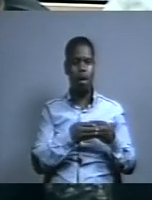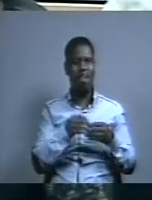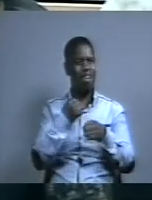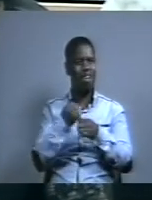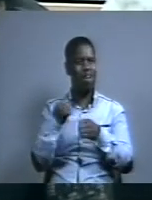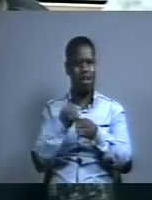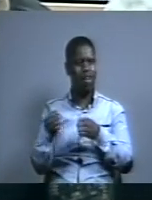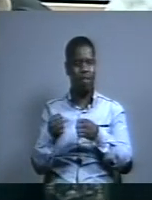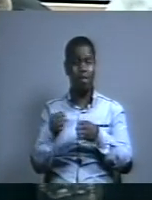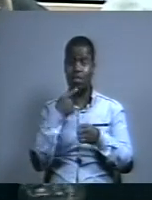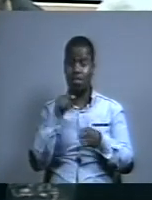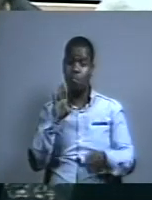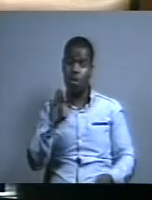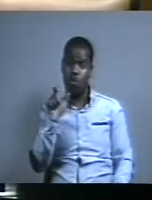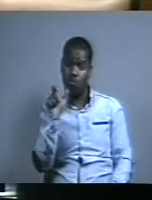the B word.